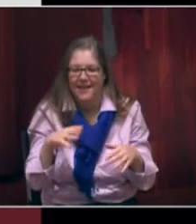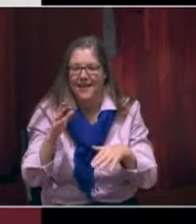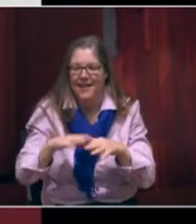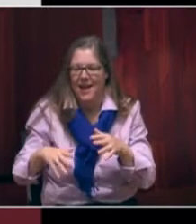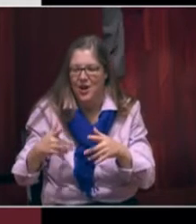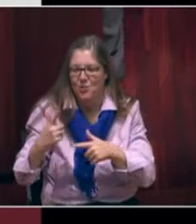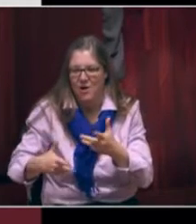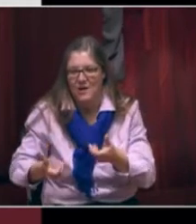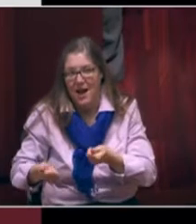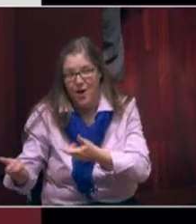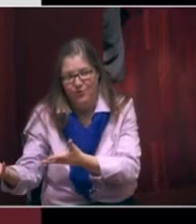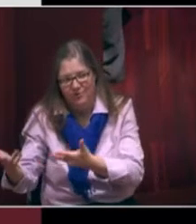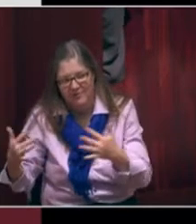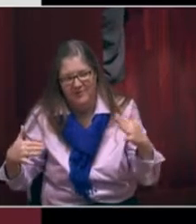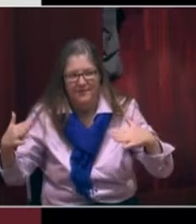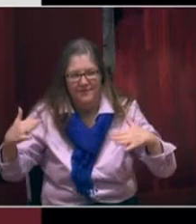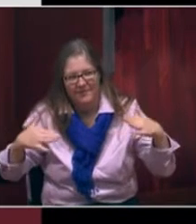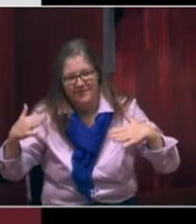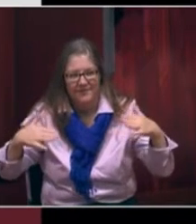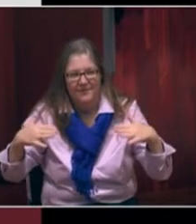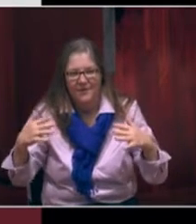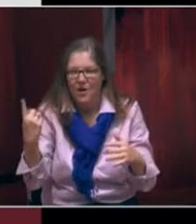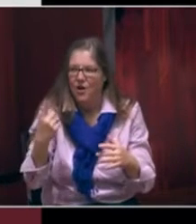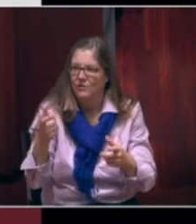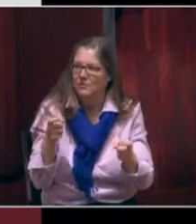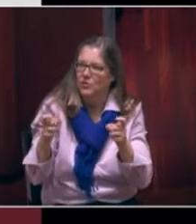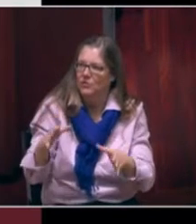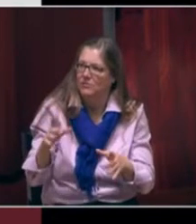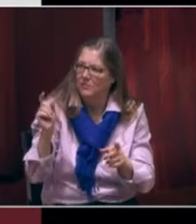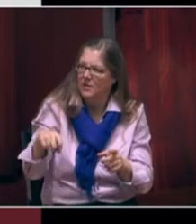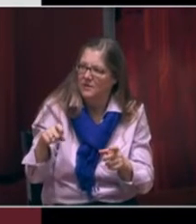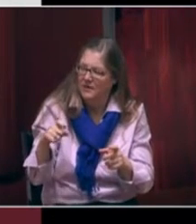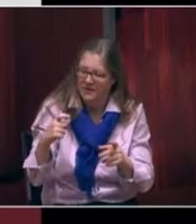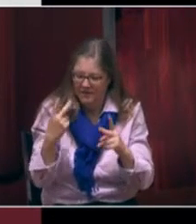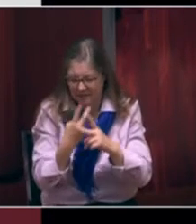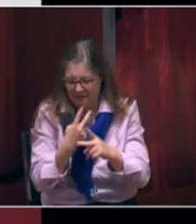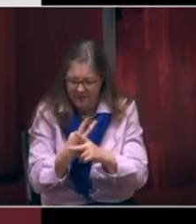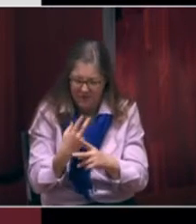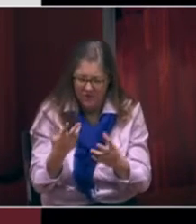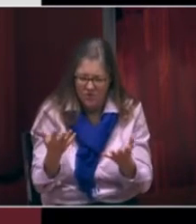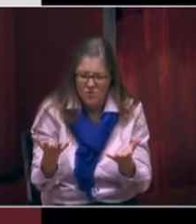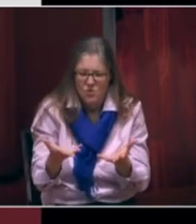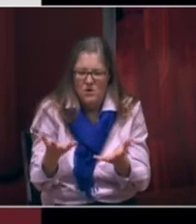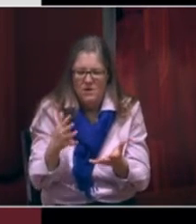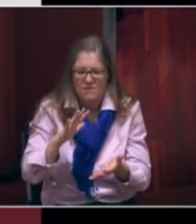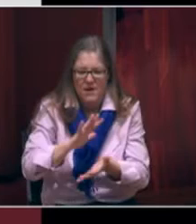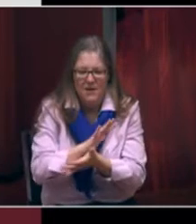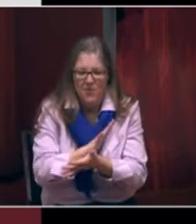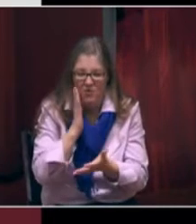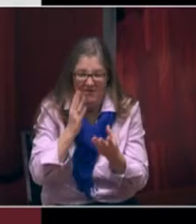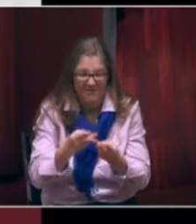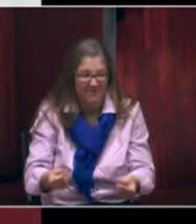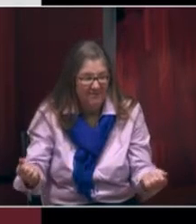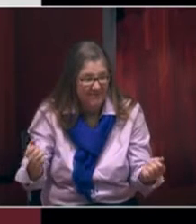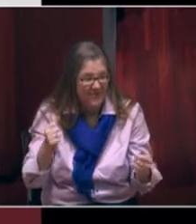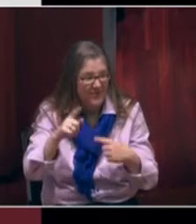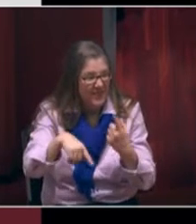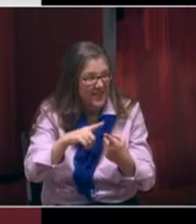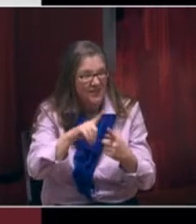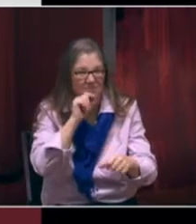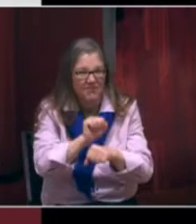big question records managers want to ask themselves, which is, you know, when is paper going to die off? When are we going to truly have